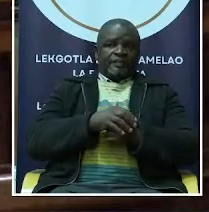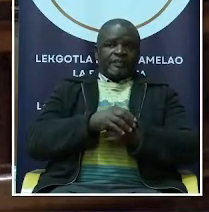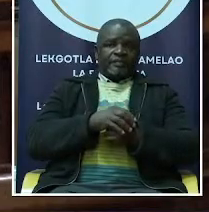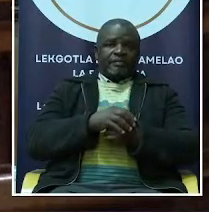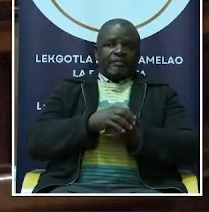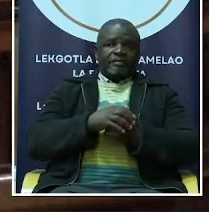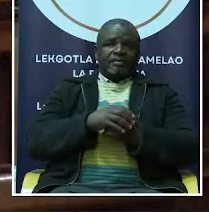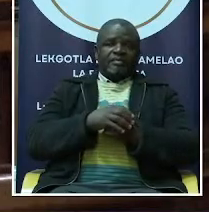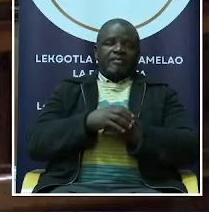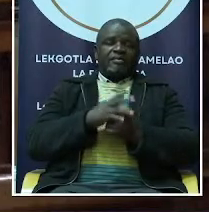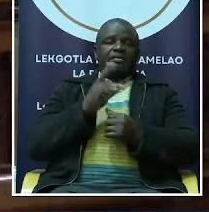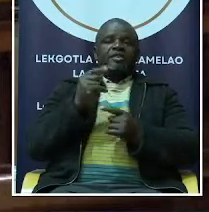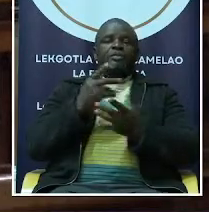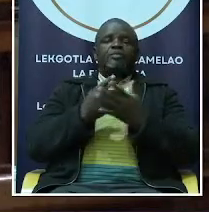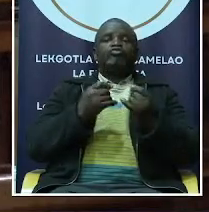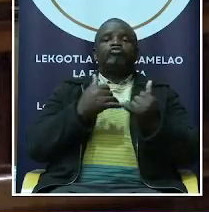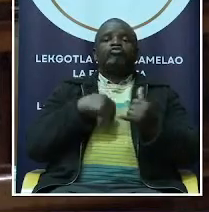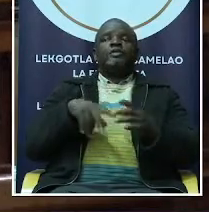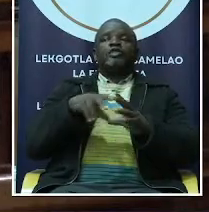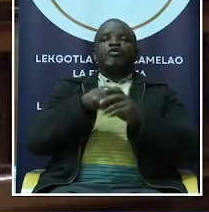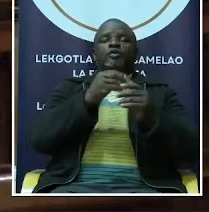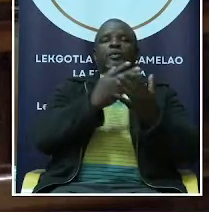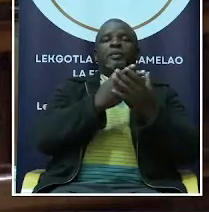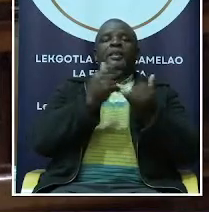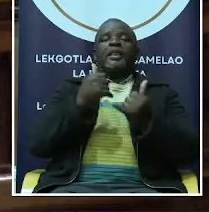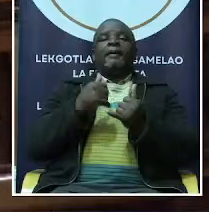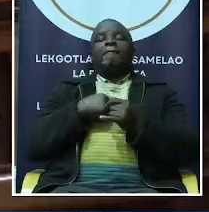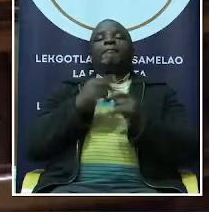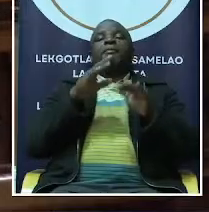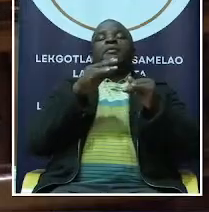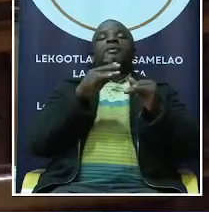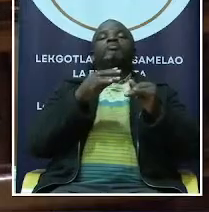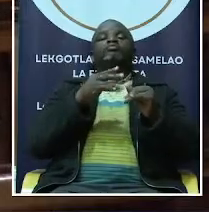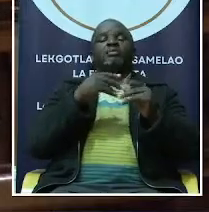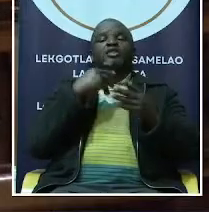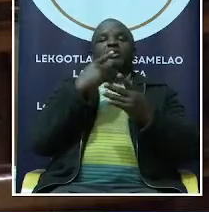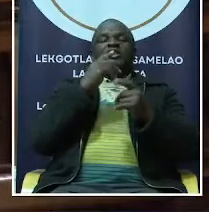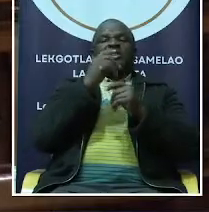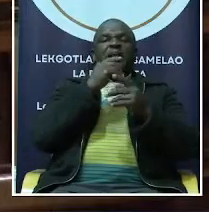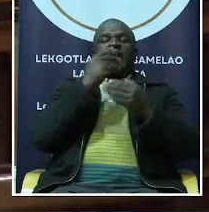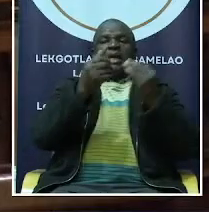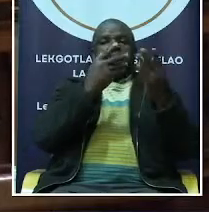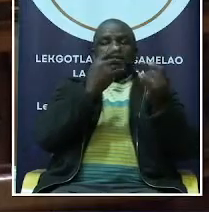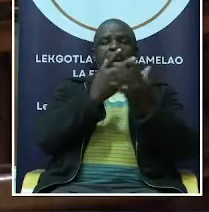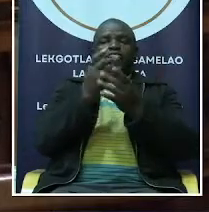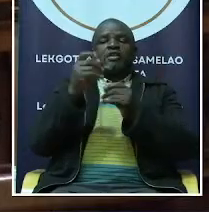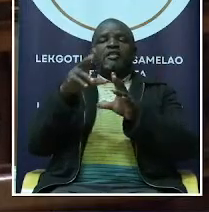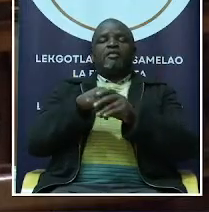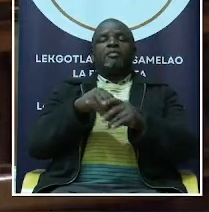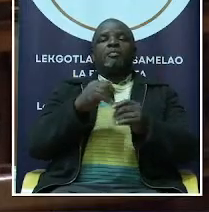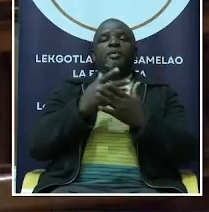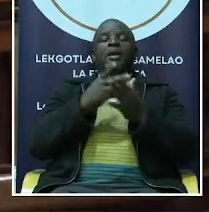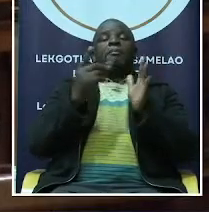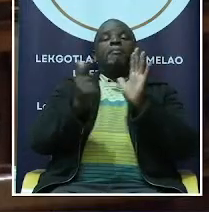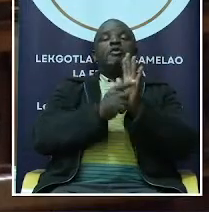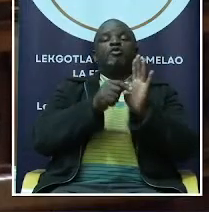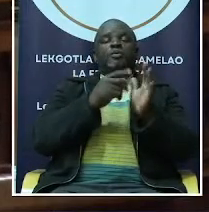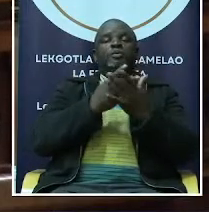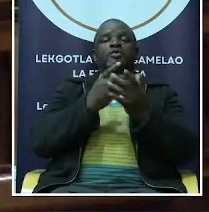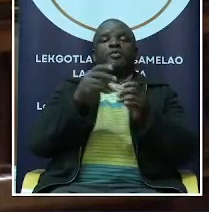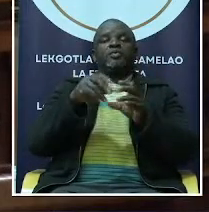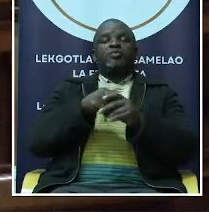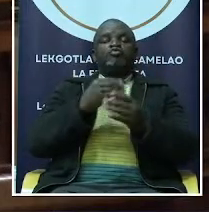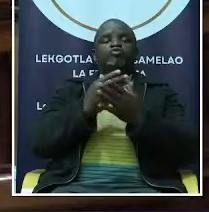We also would like to reform public procurement to prioritize youth-led businesses. This legislation will include stricter measures